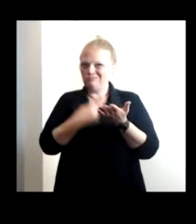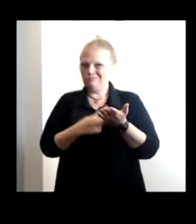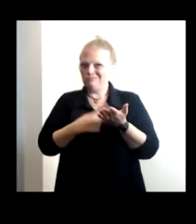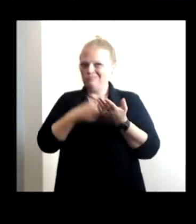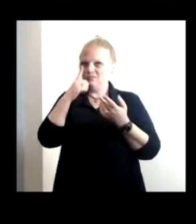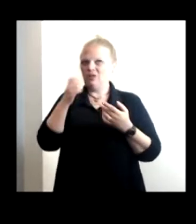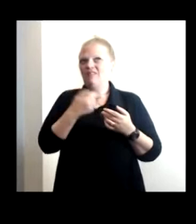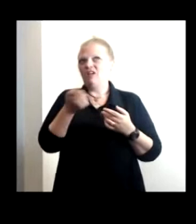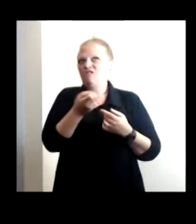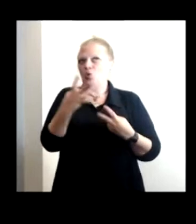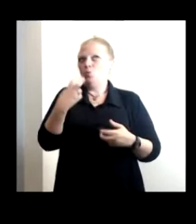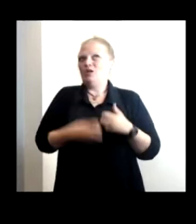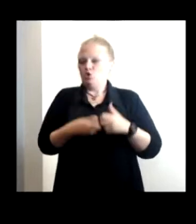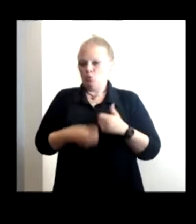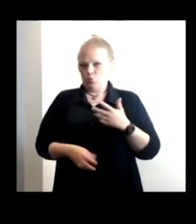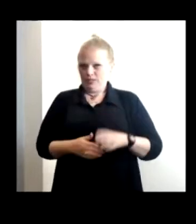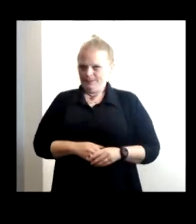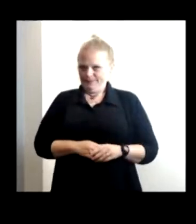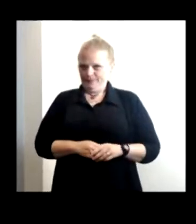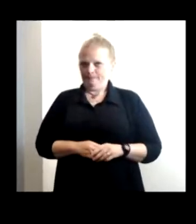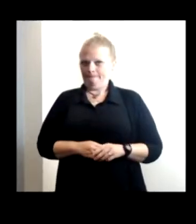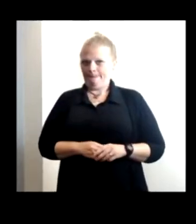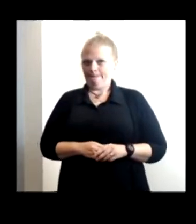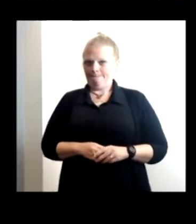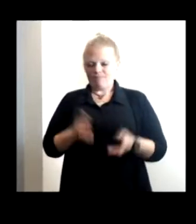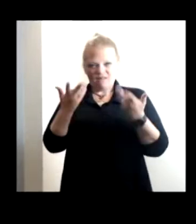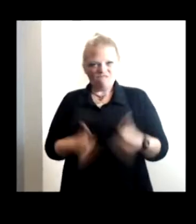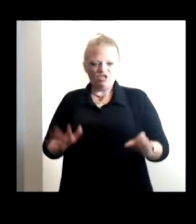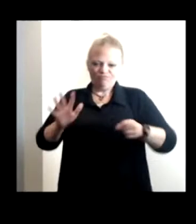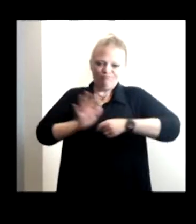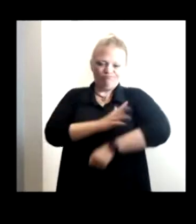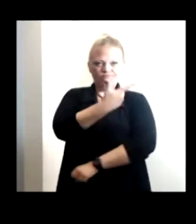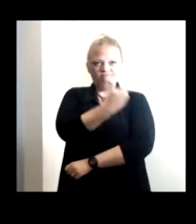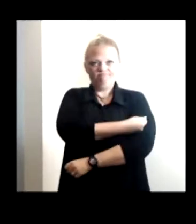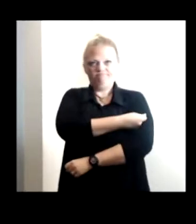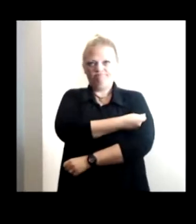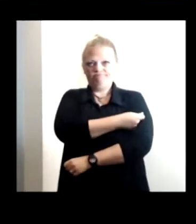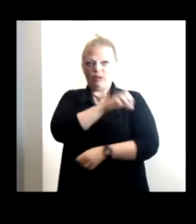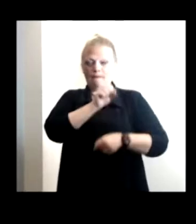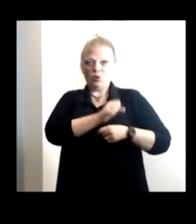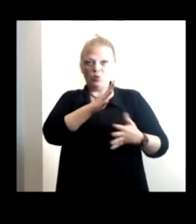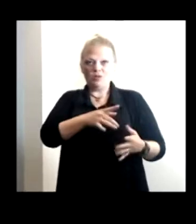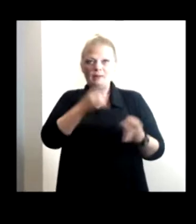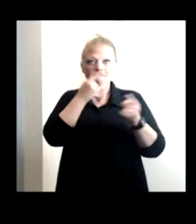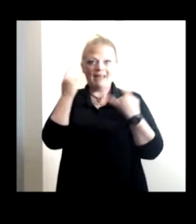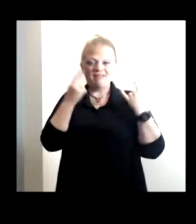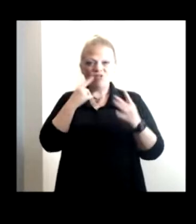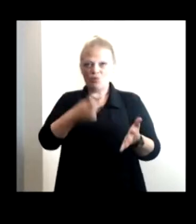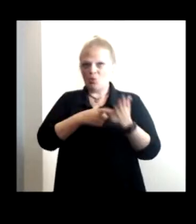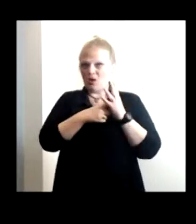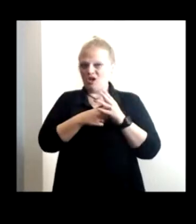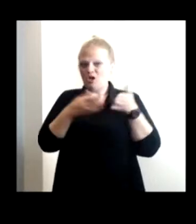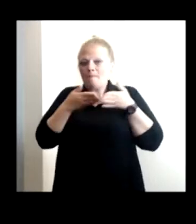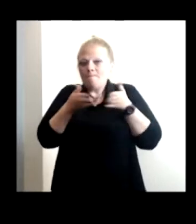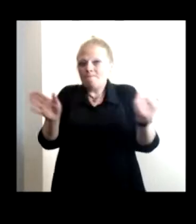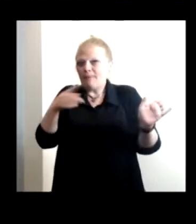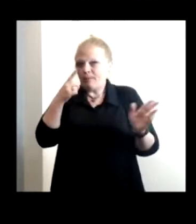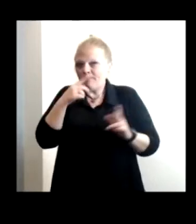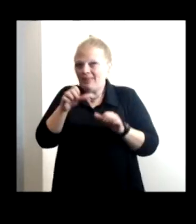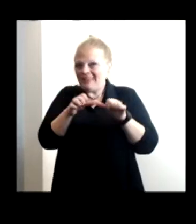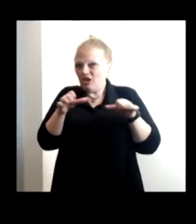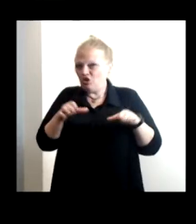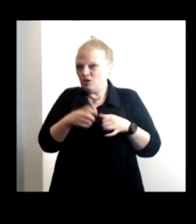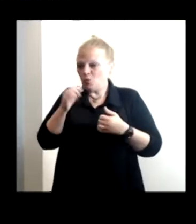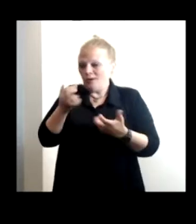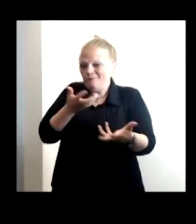we've had a couple issues. Fully vaccinated employees. Masks are required in public areas or interacting with the public